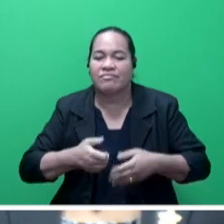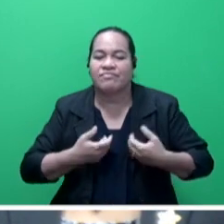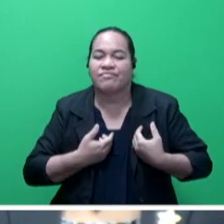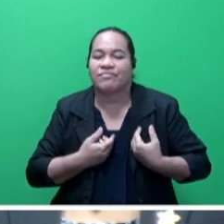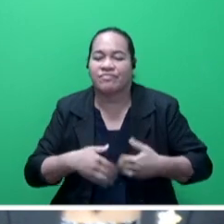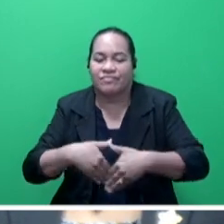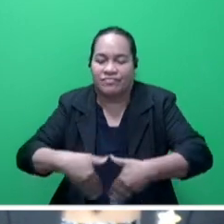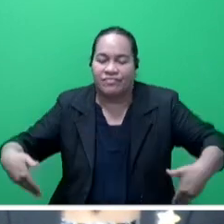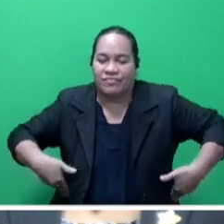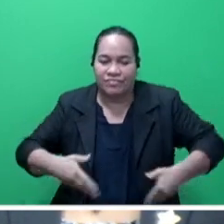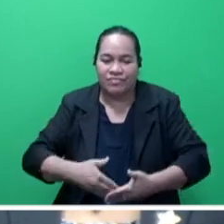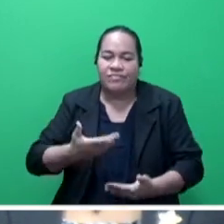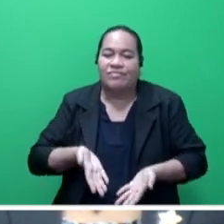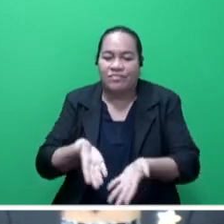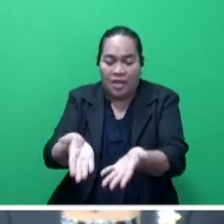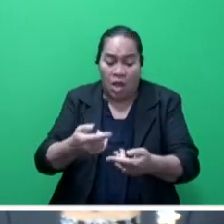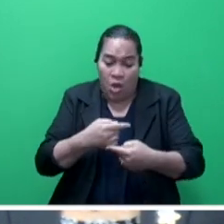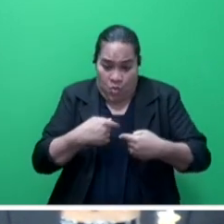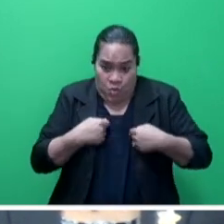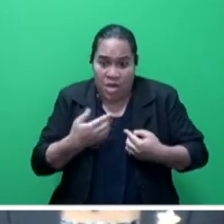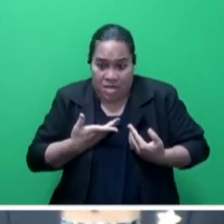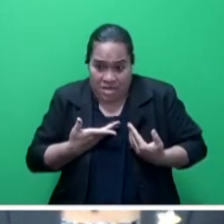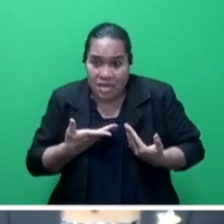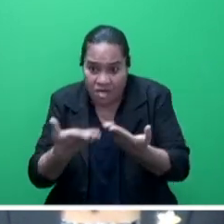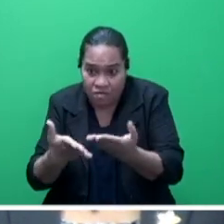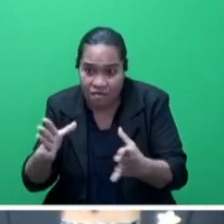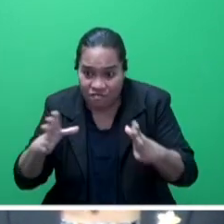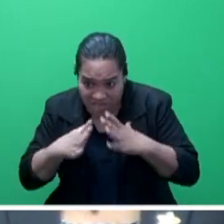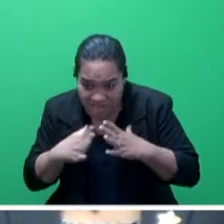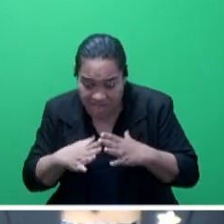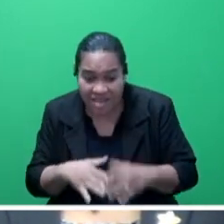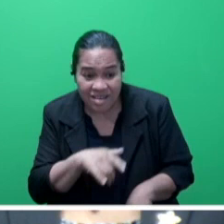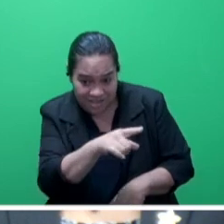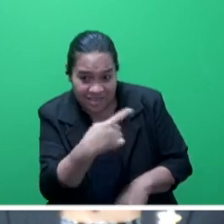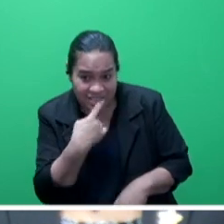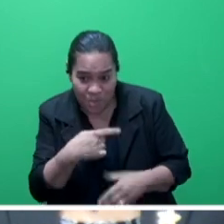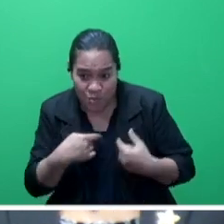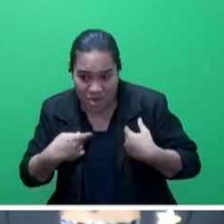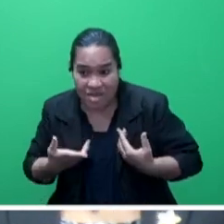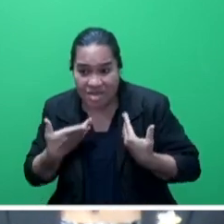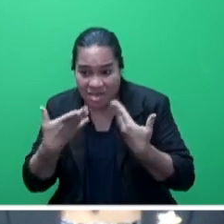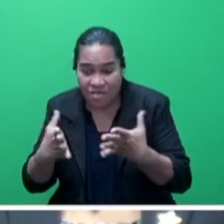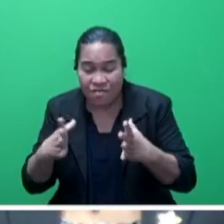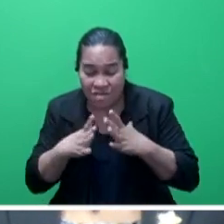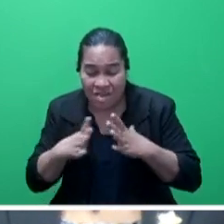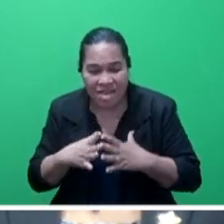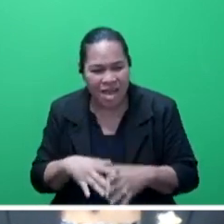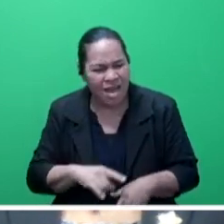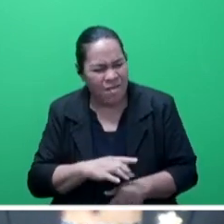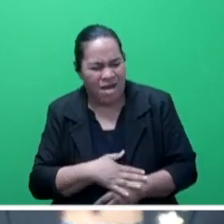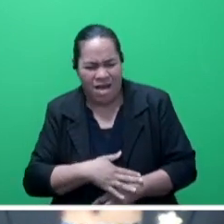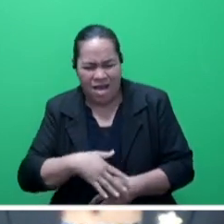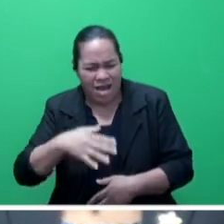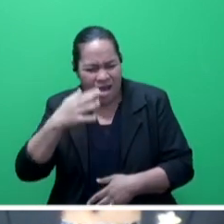since we are giving you a freebie, Honourable Speaker, according to them. Mr. Speaker, sir,